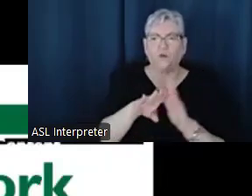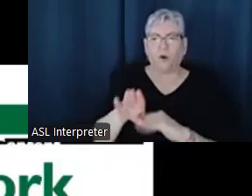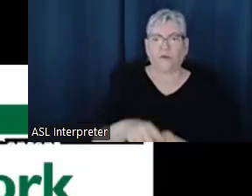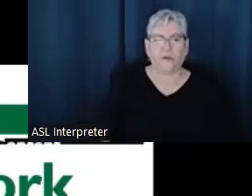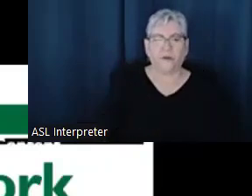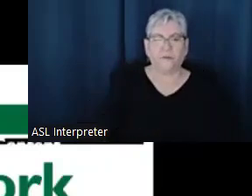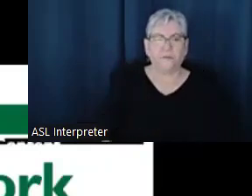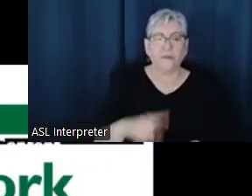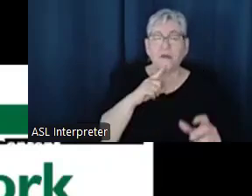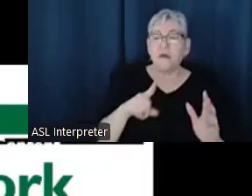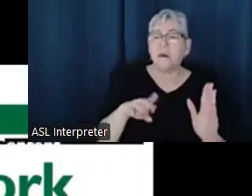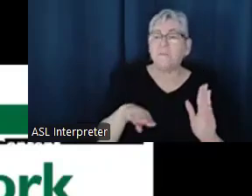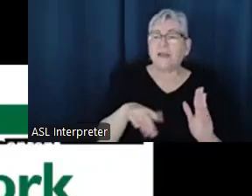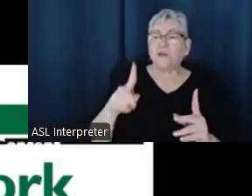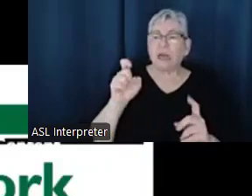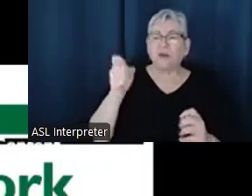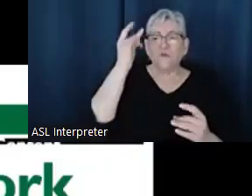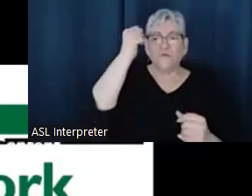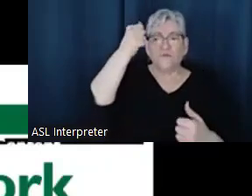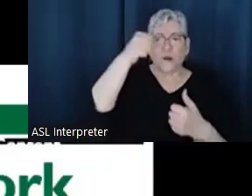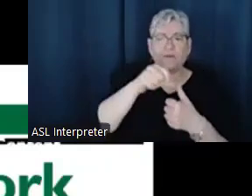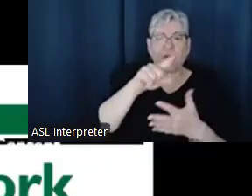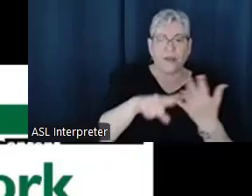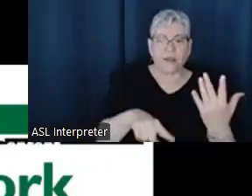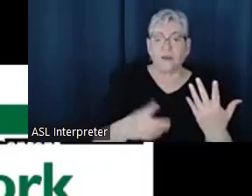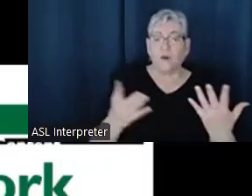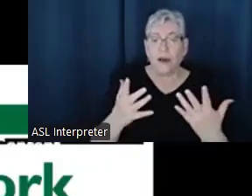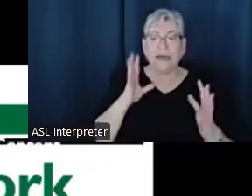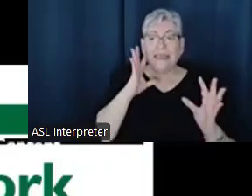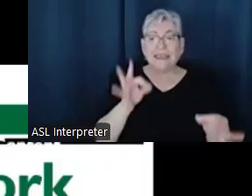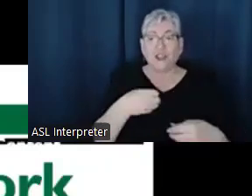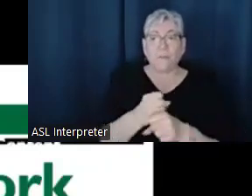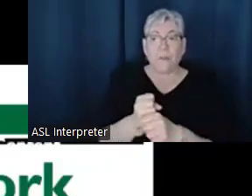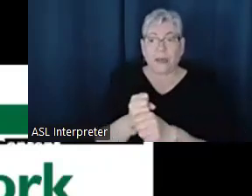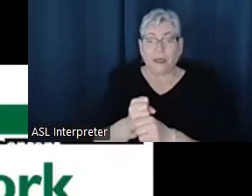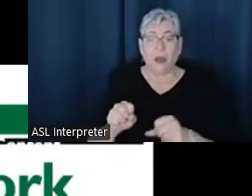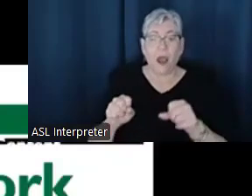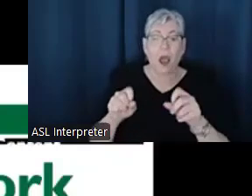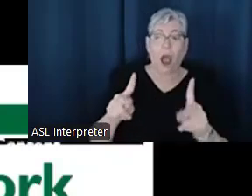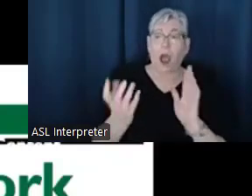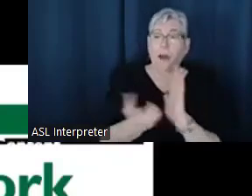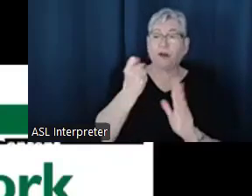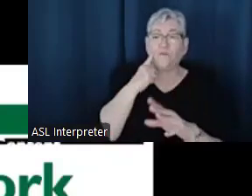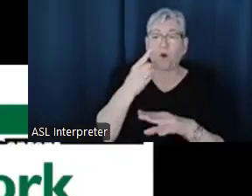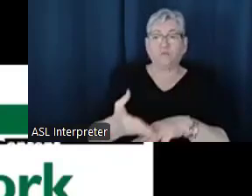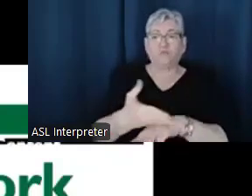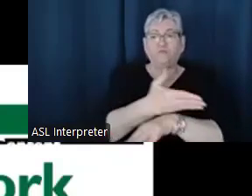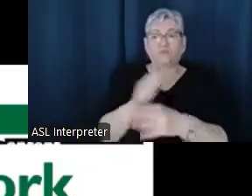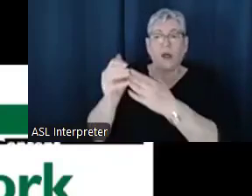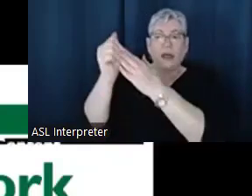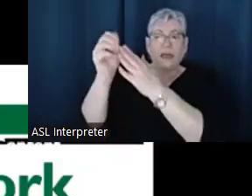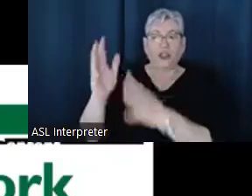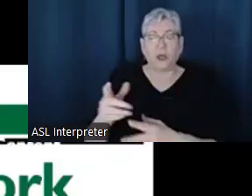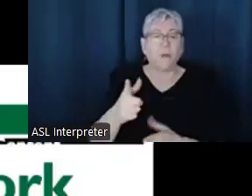kind of remember for these include obviously decision making, opportunities for progressive leadership, so they might help build